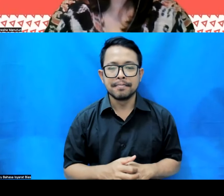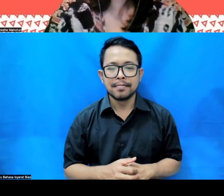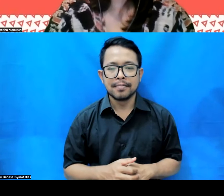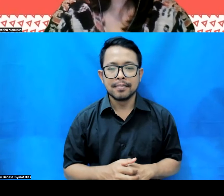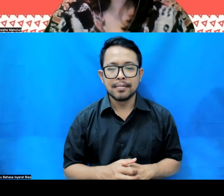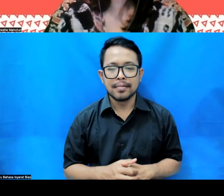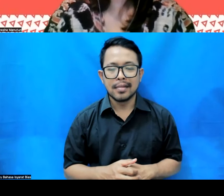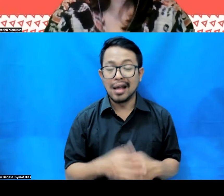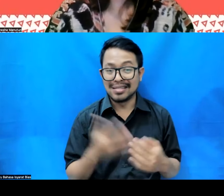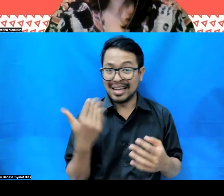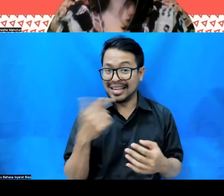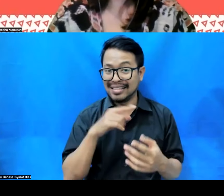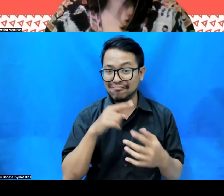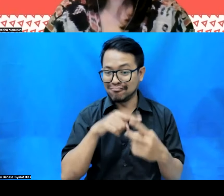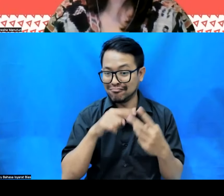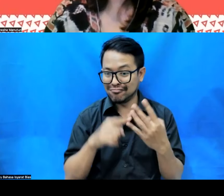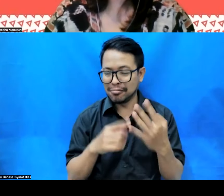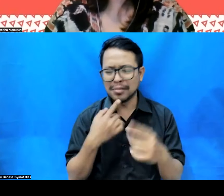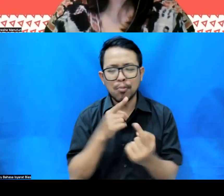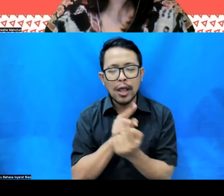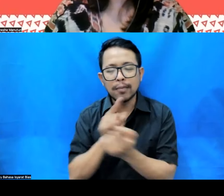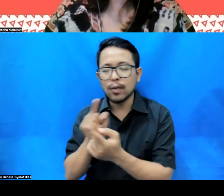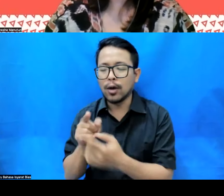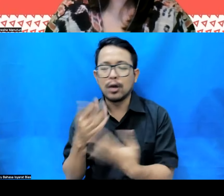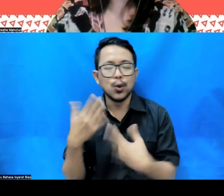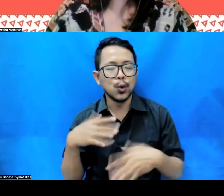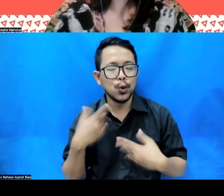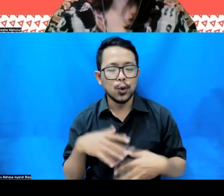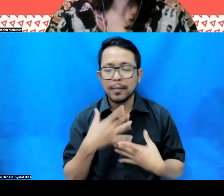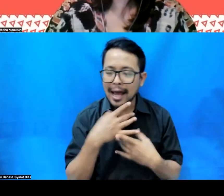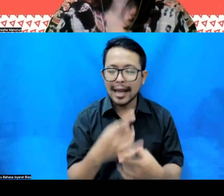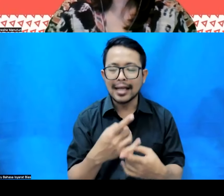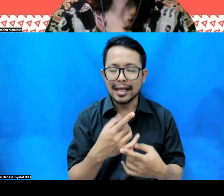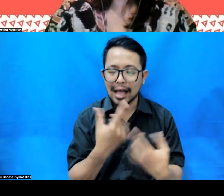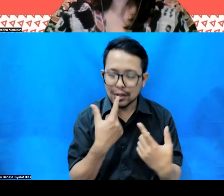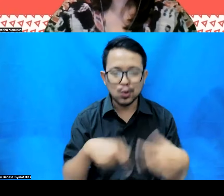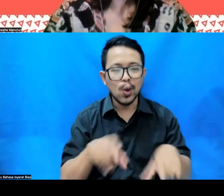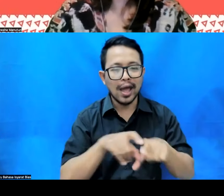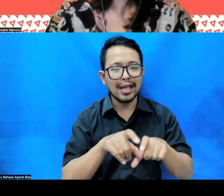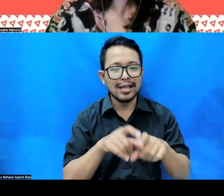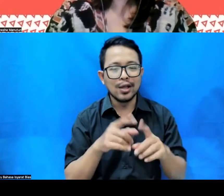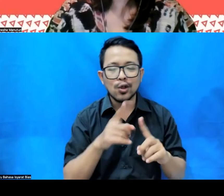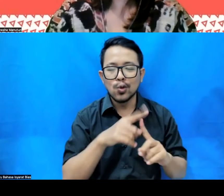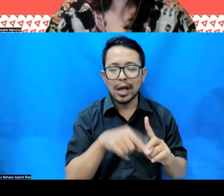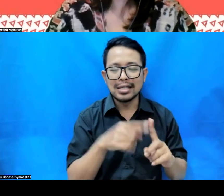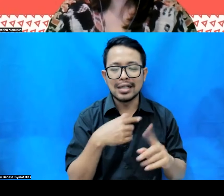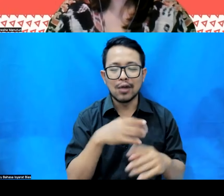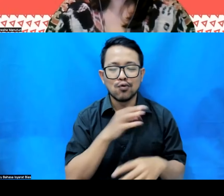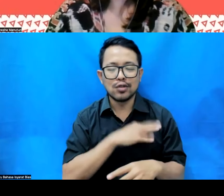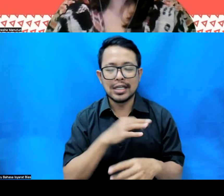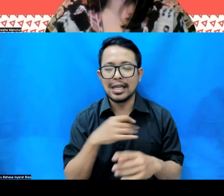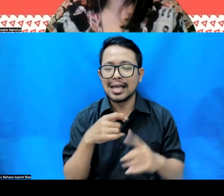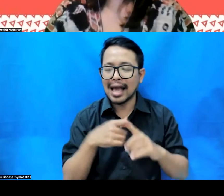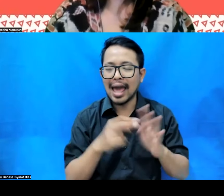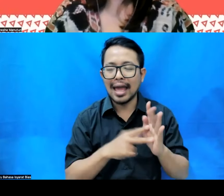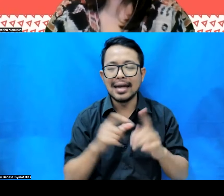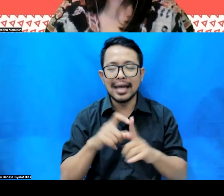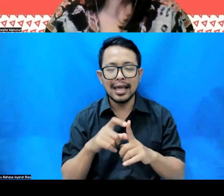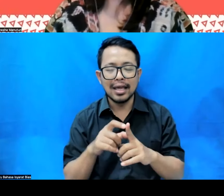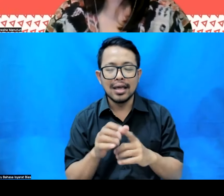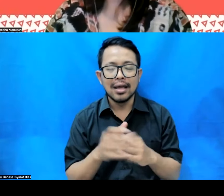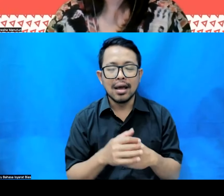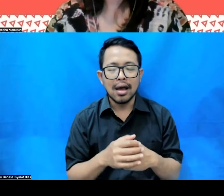that all of the findings were very, very interesting, and it is in line with the task and function of